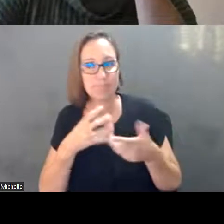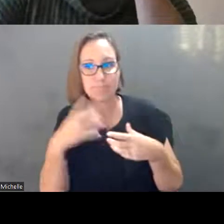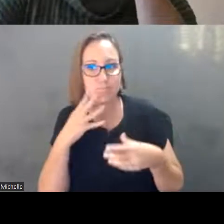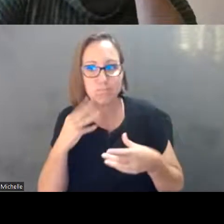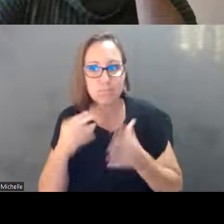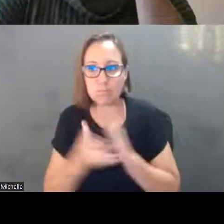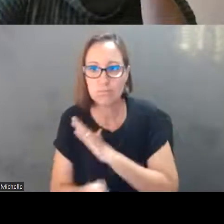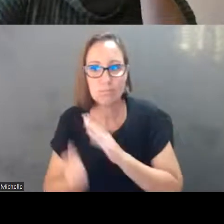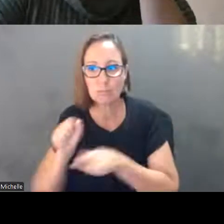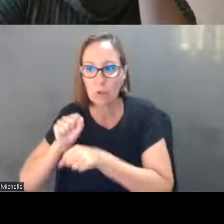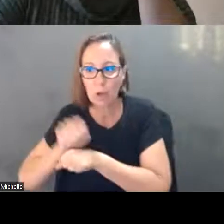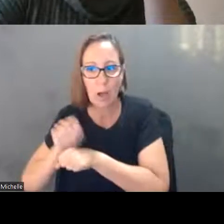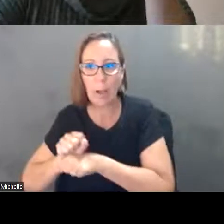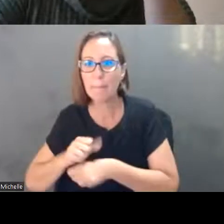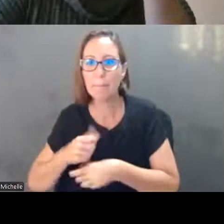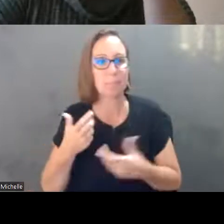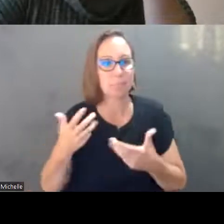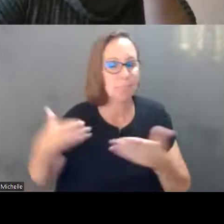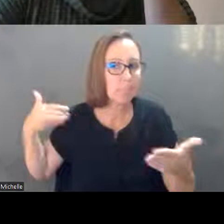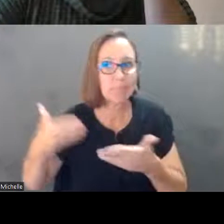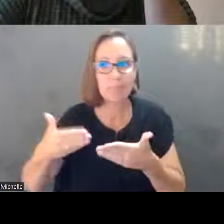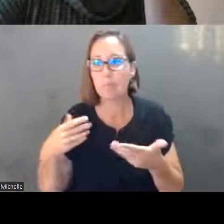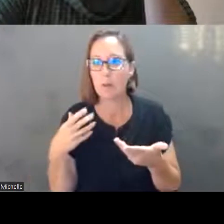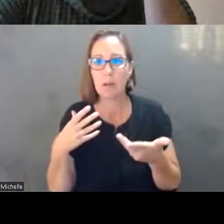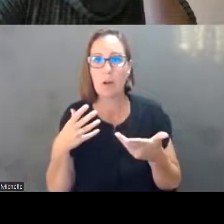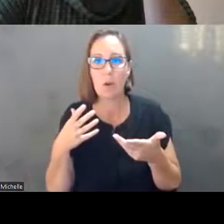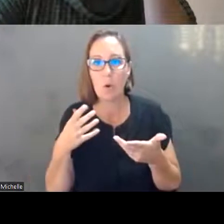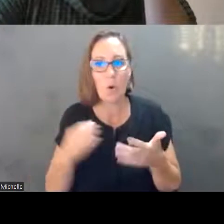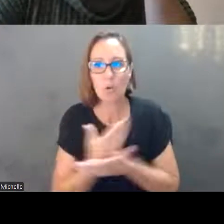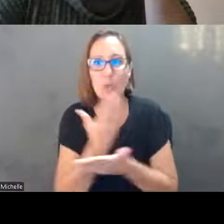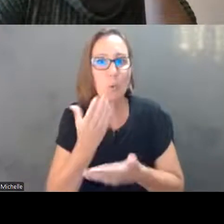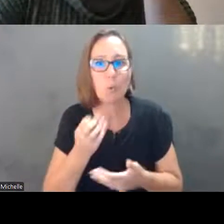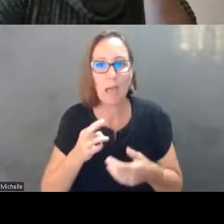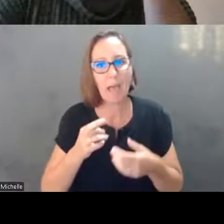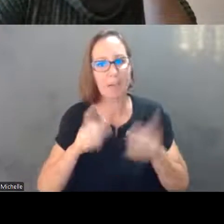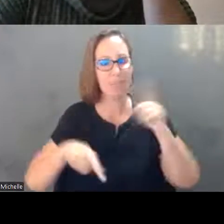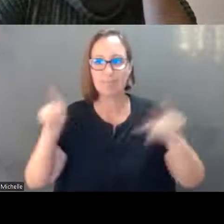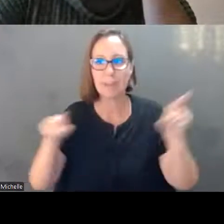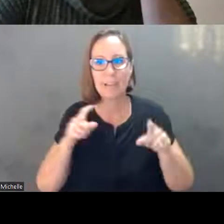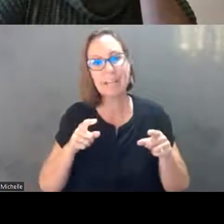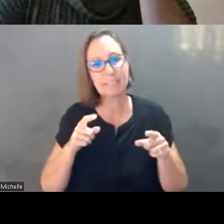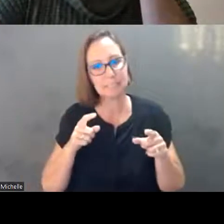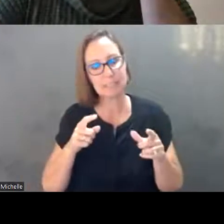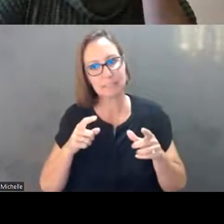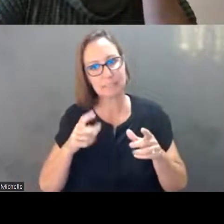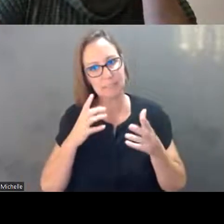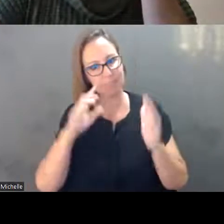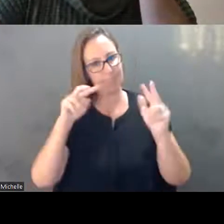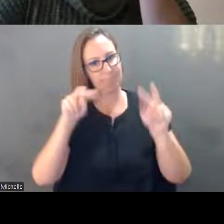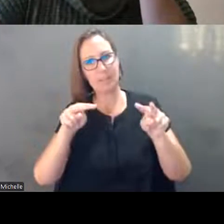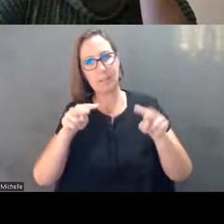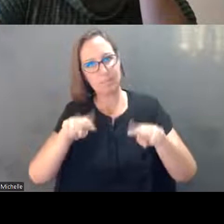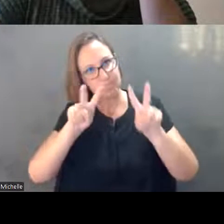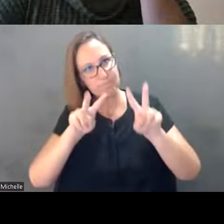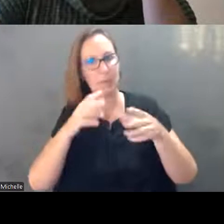across multiple places. And we need to respect that knowledge and really champion it. And a lack of respect